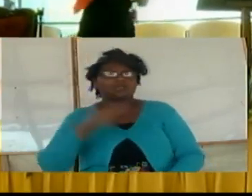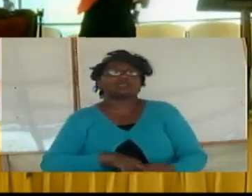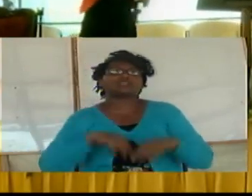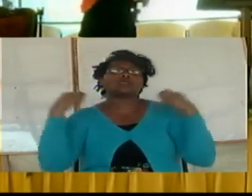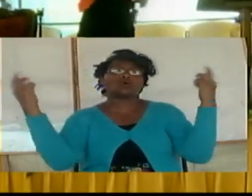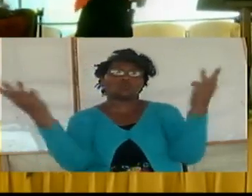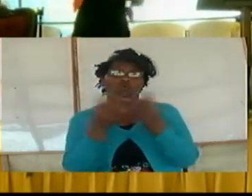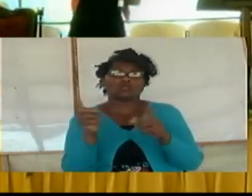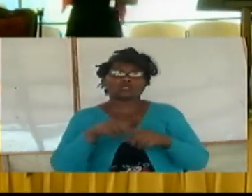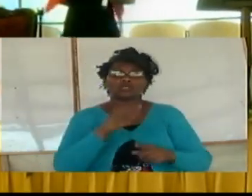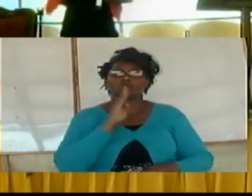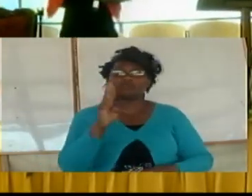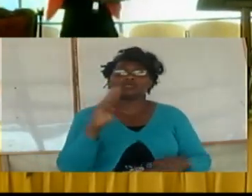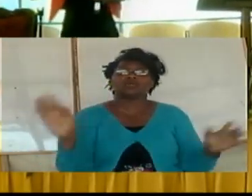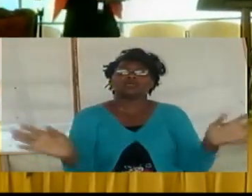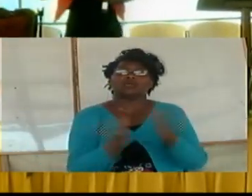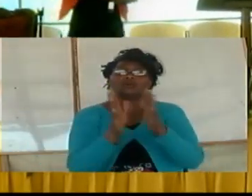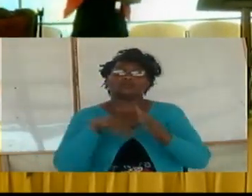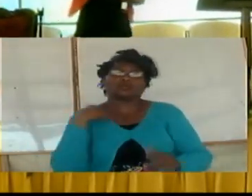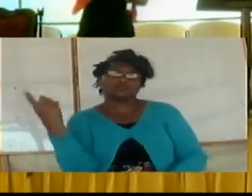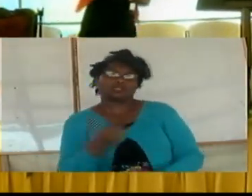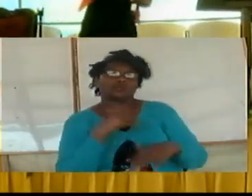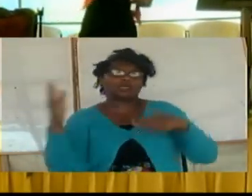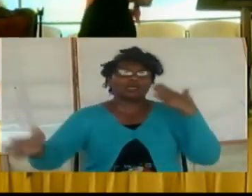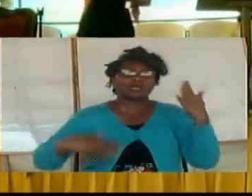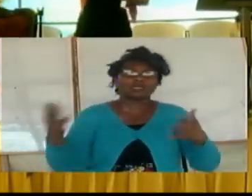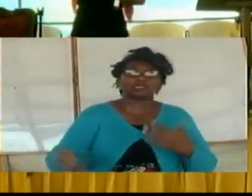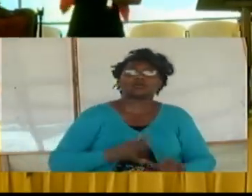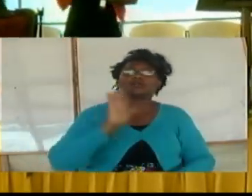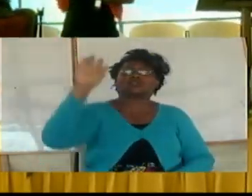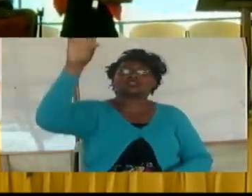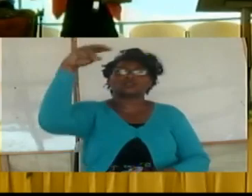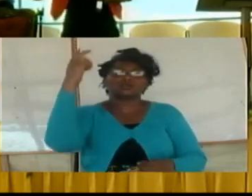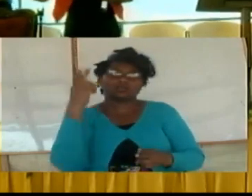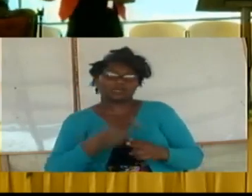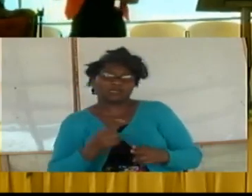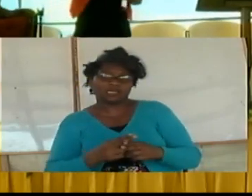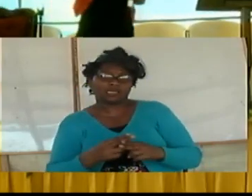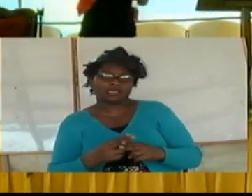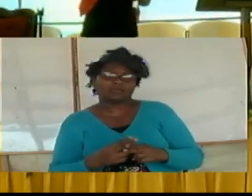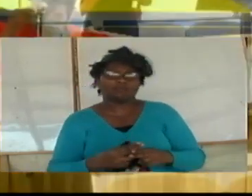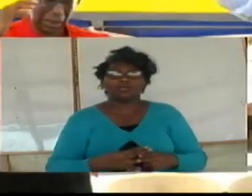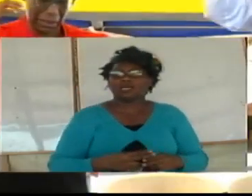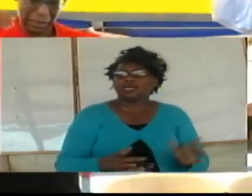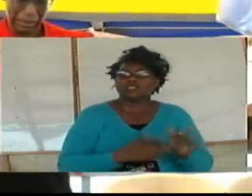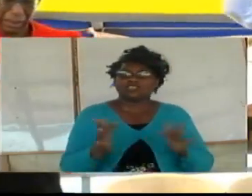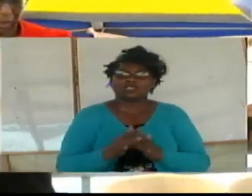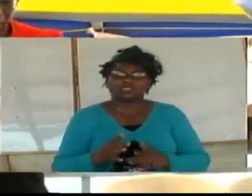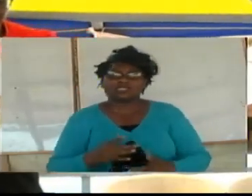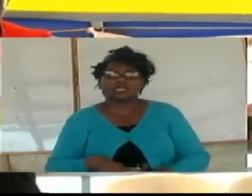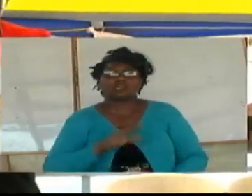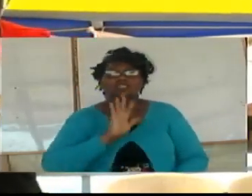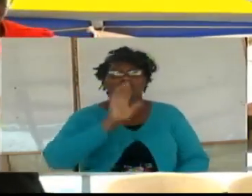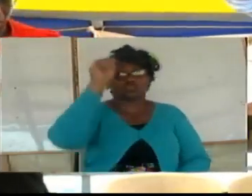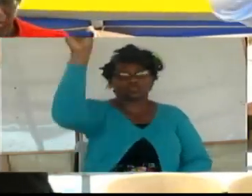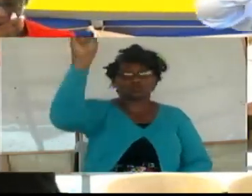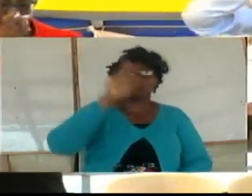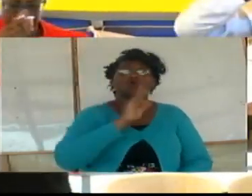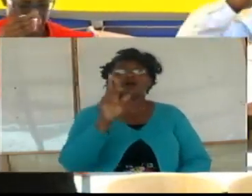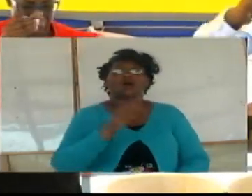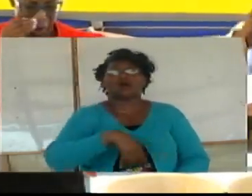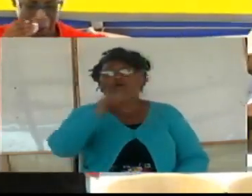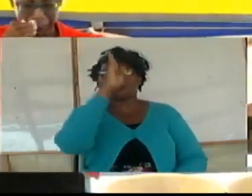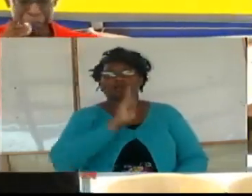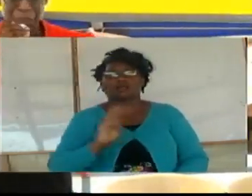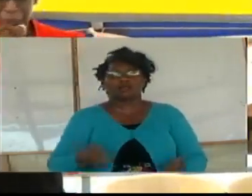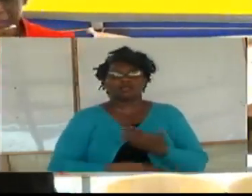This morning, we exalt your name, Jesus Christ. This morning, we lift your name up, God. This morning, for you are God, and there